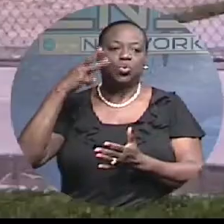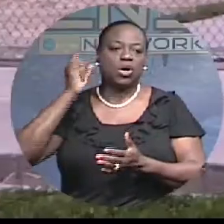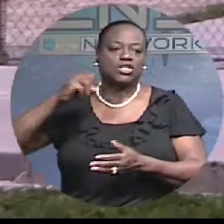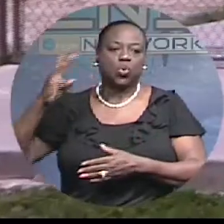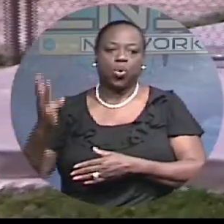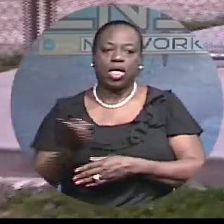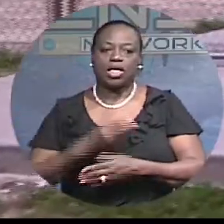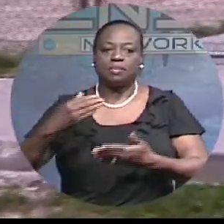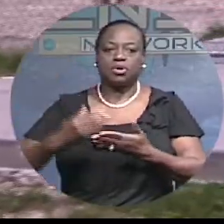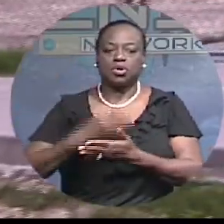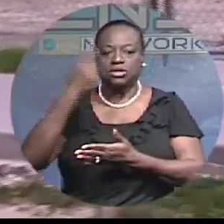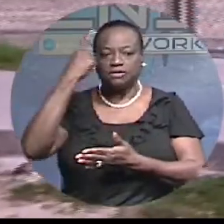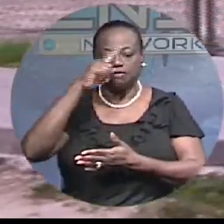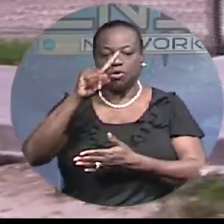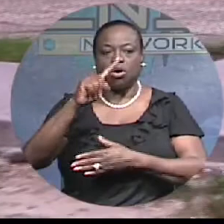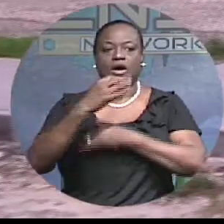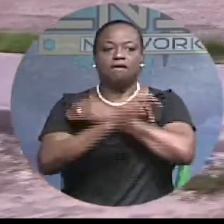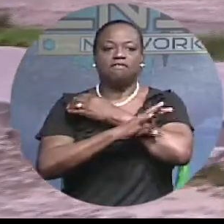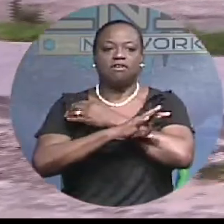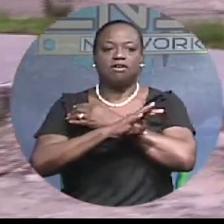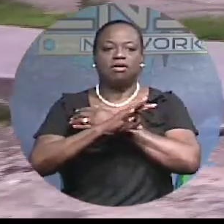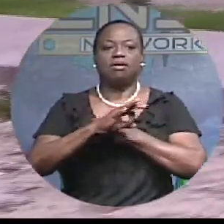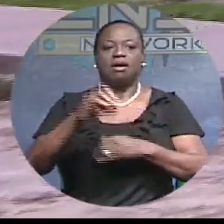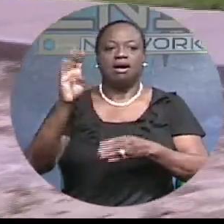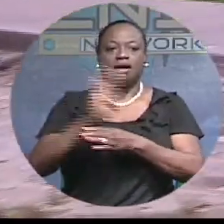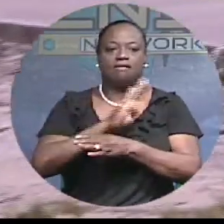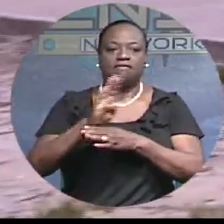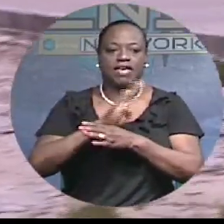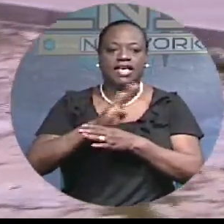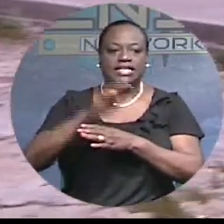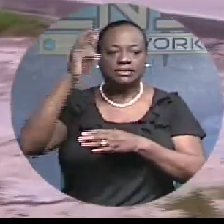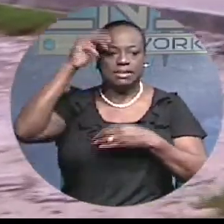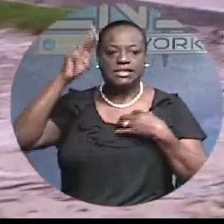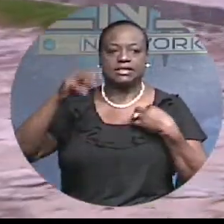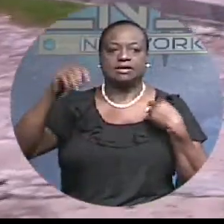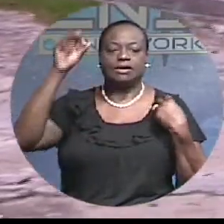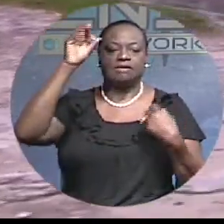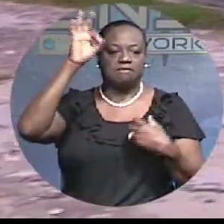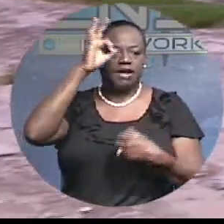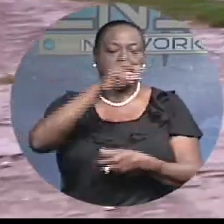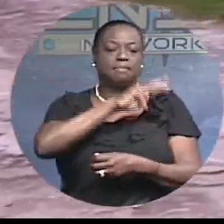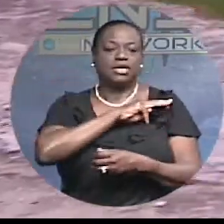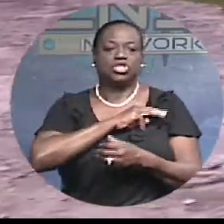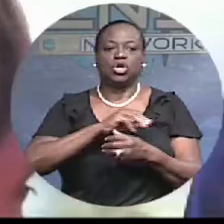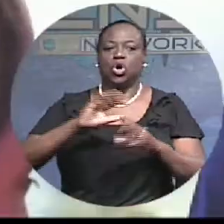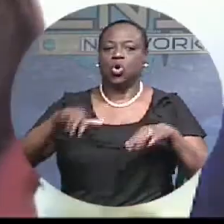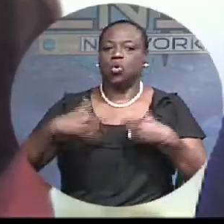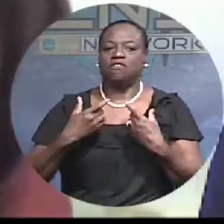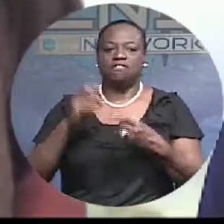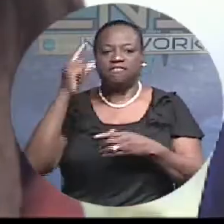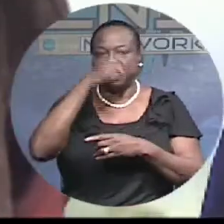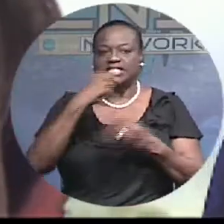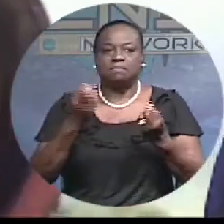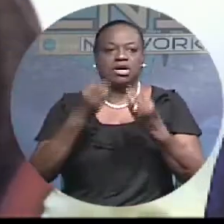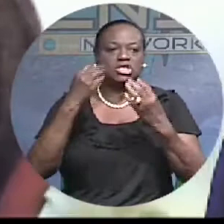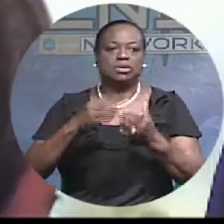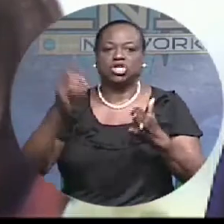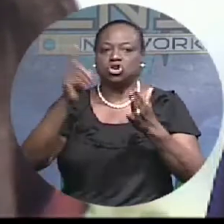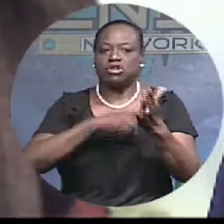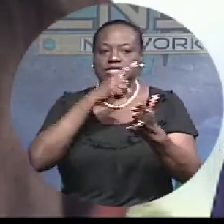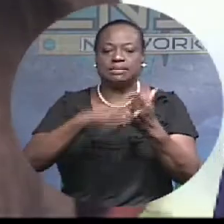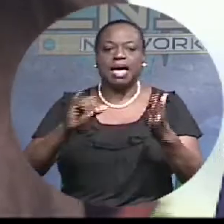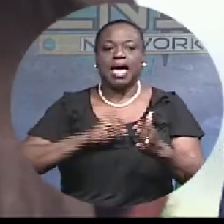news for Foreign Affairs Minister, the Honorable Fred Mitchell, who has faced much criticism. Well, I'm very pleased